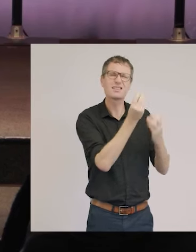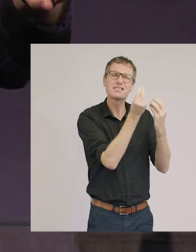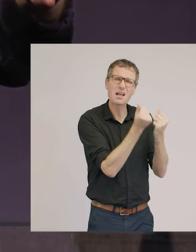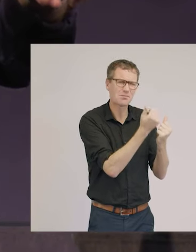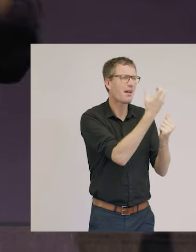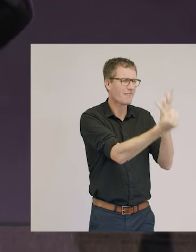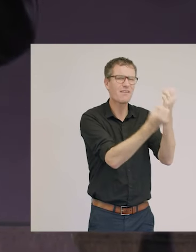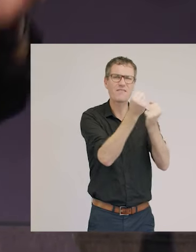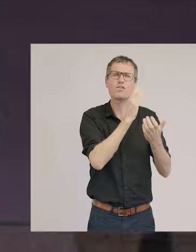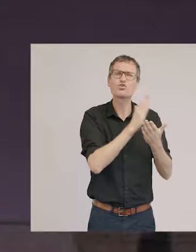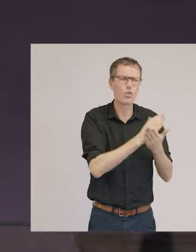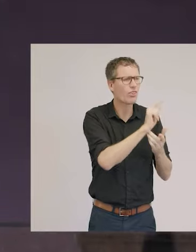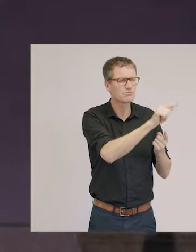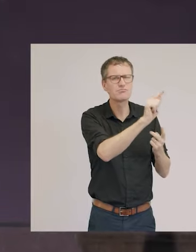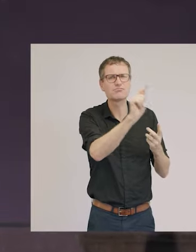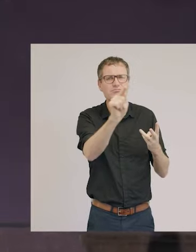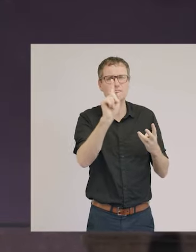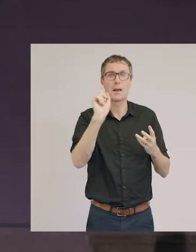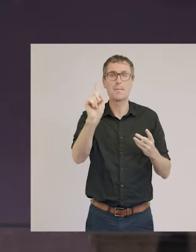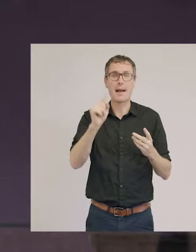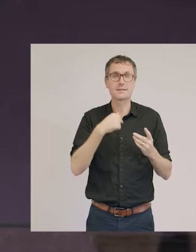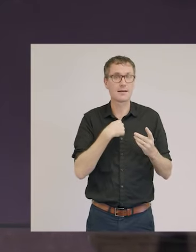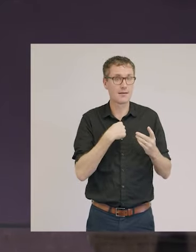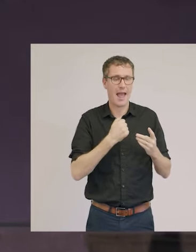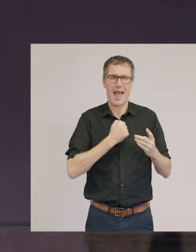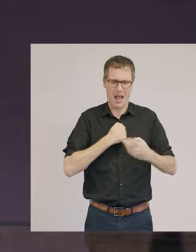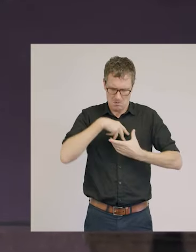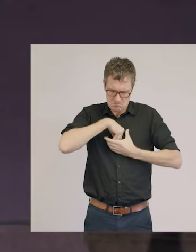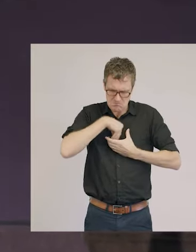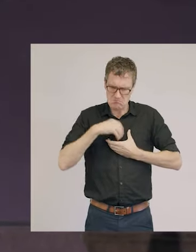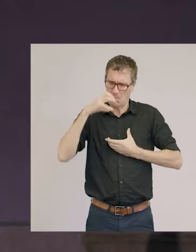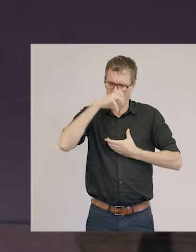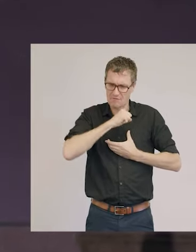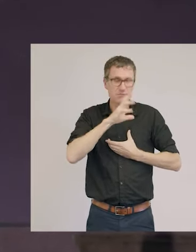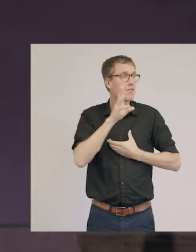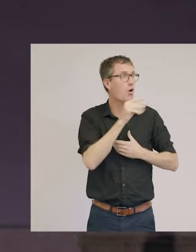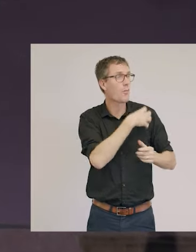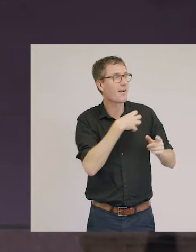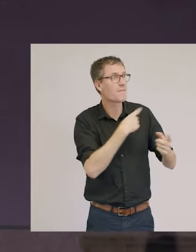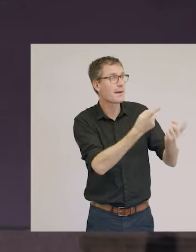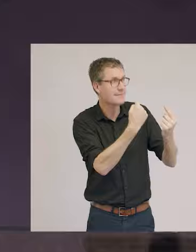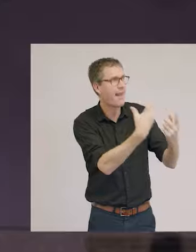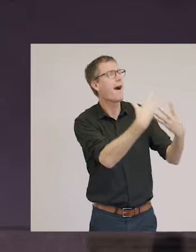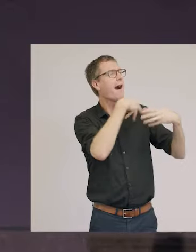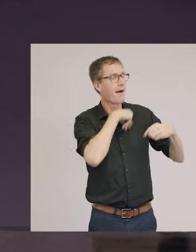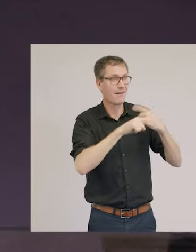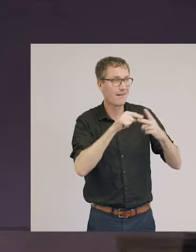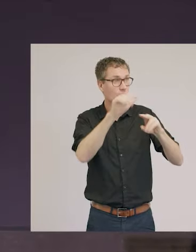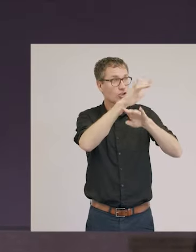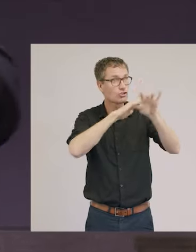every in things everybody says. You know, there's common truth. But we must not get the way we believe from